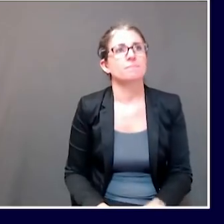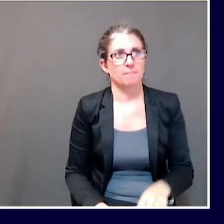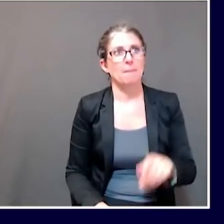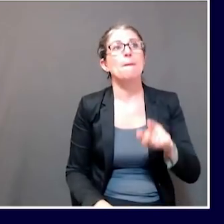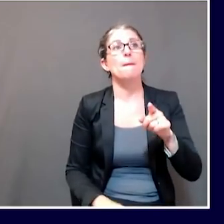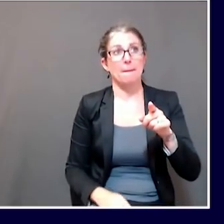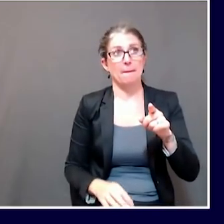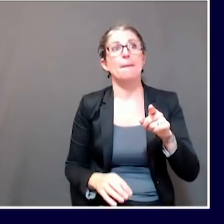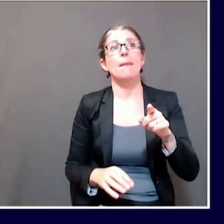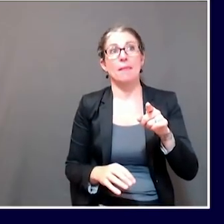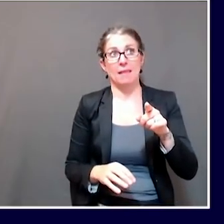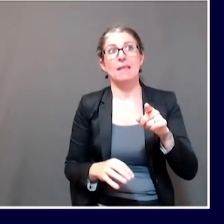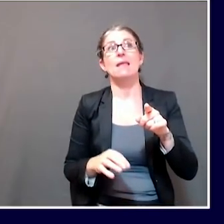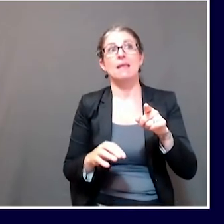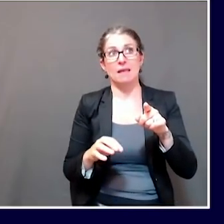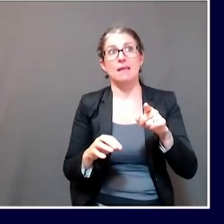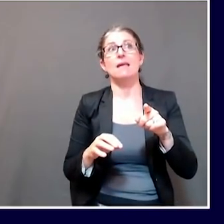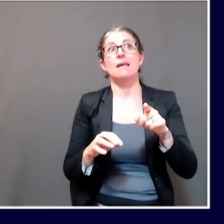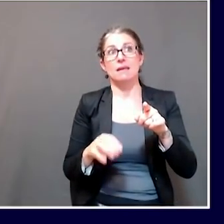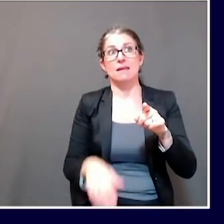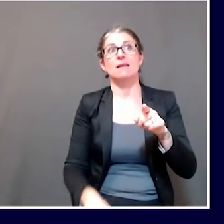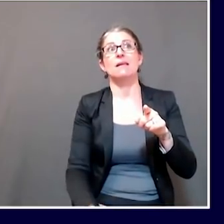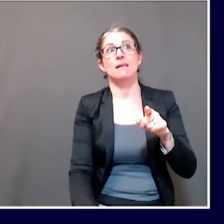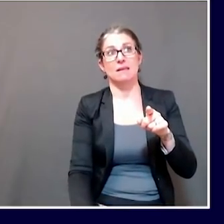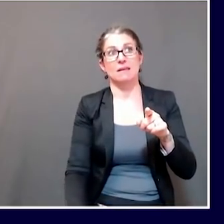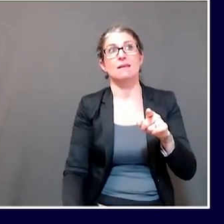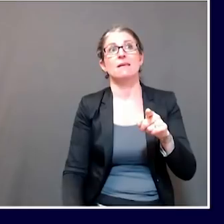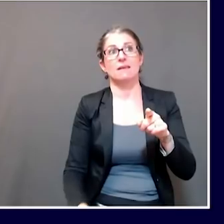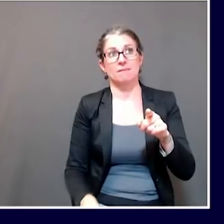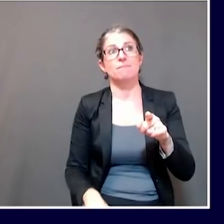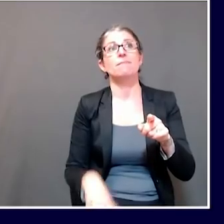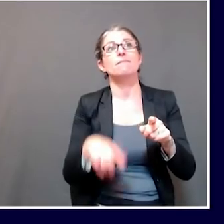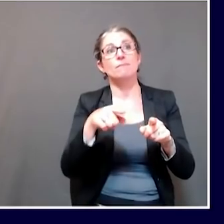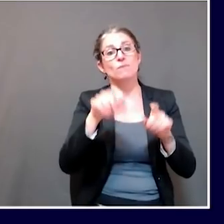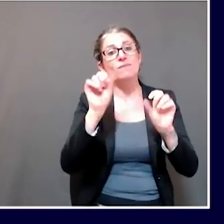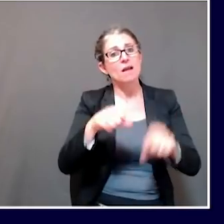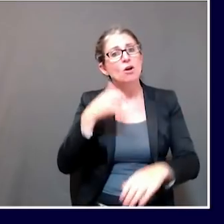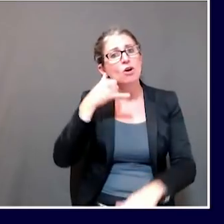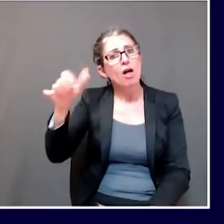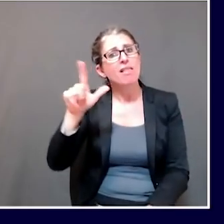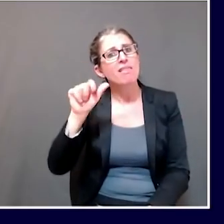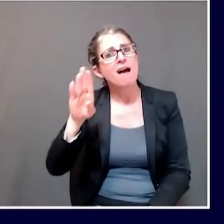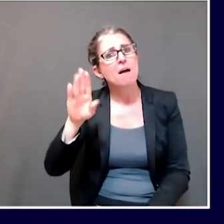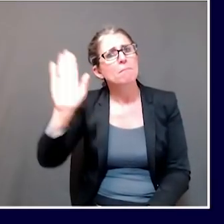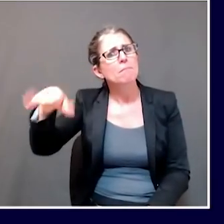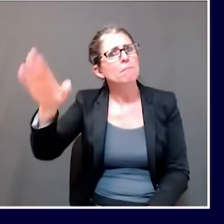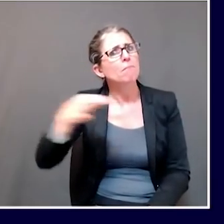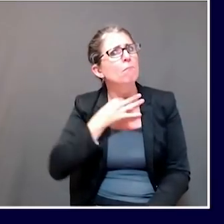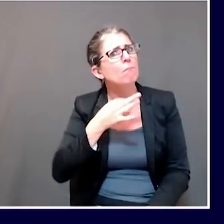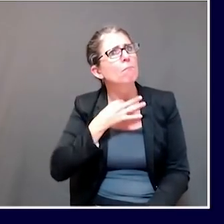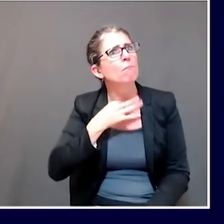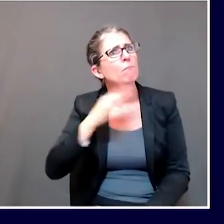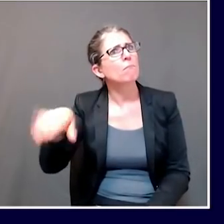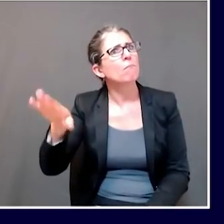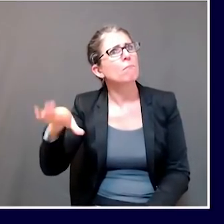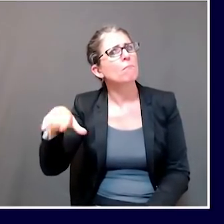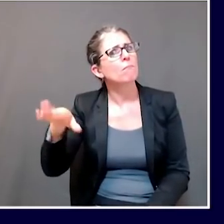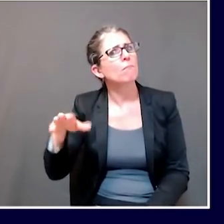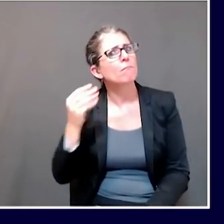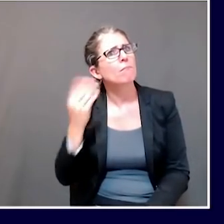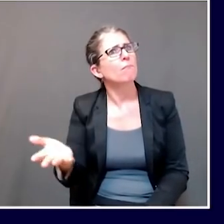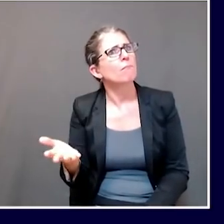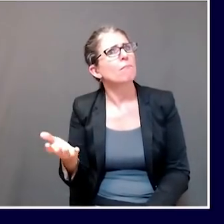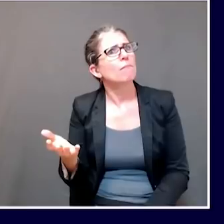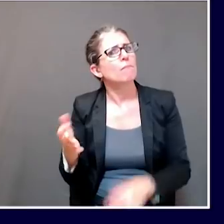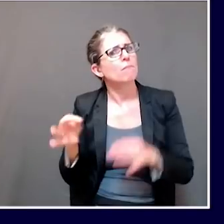healthcare provider in advance. The healthcare providers on the ground have a day-to-day sense of how quickly test